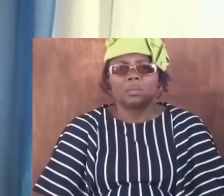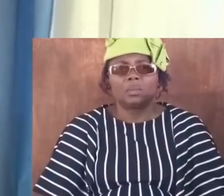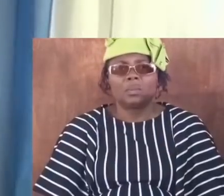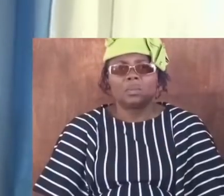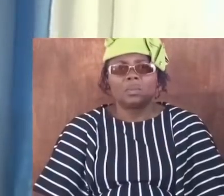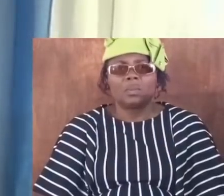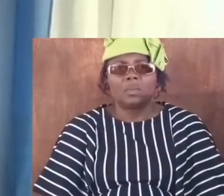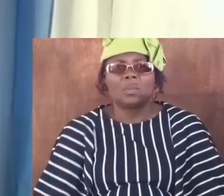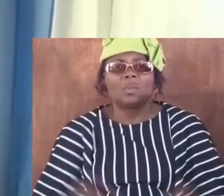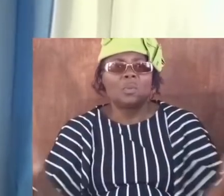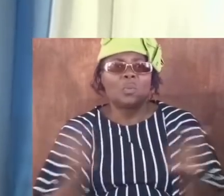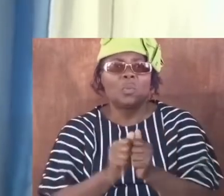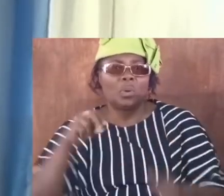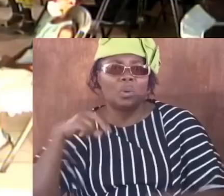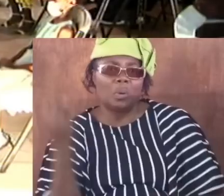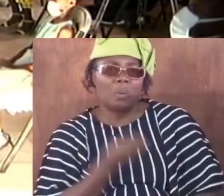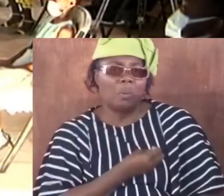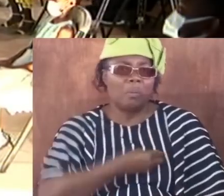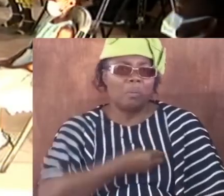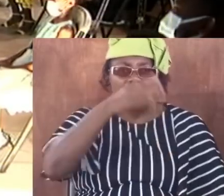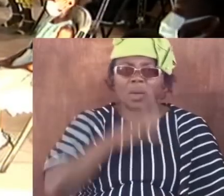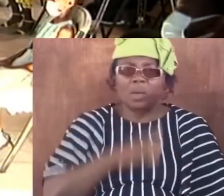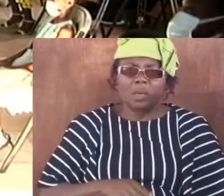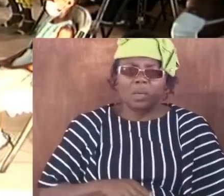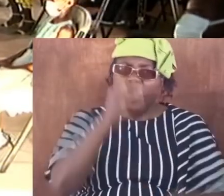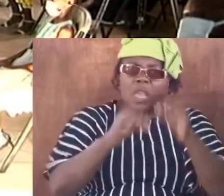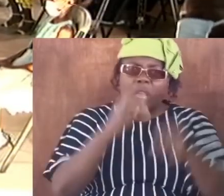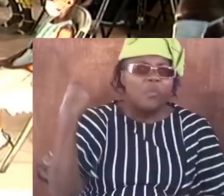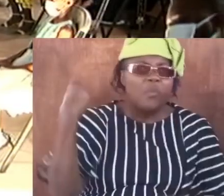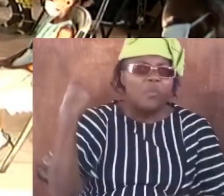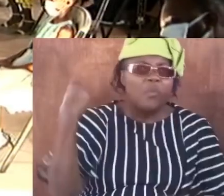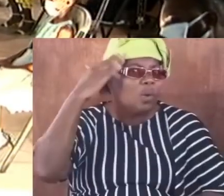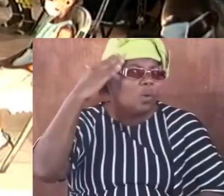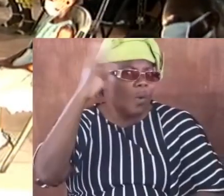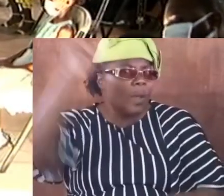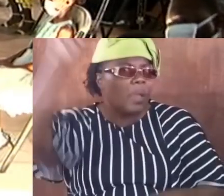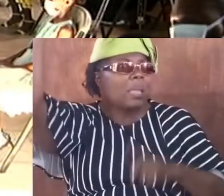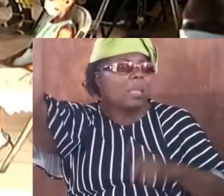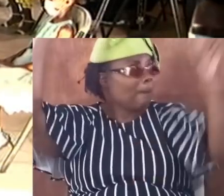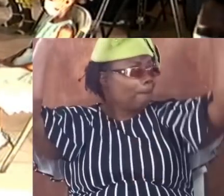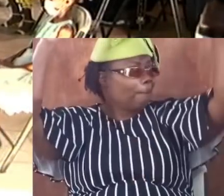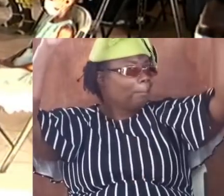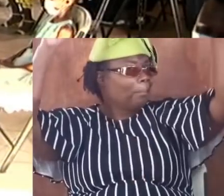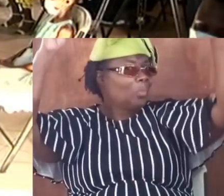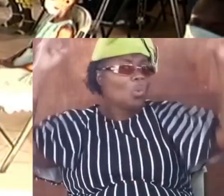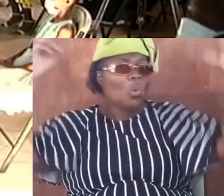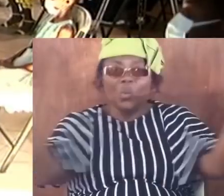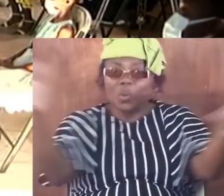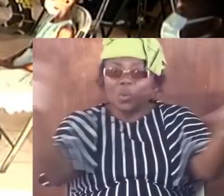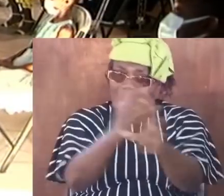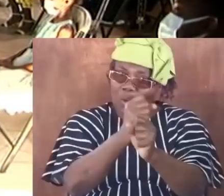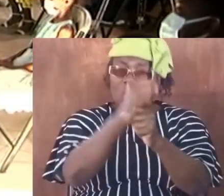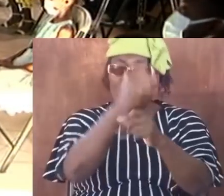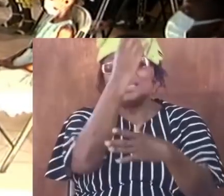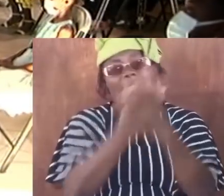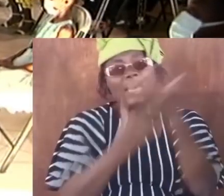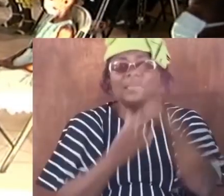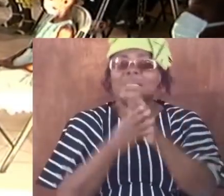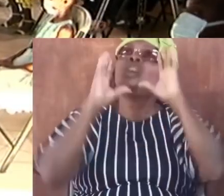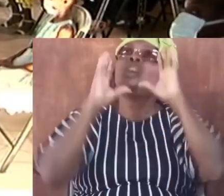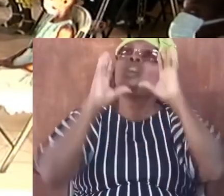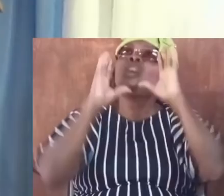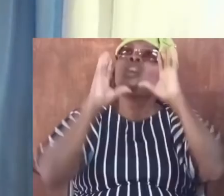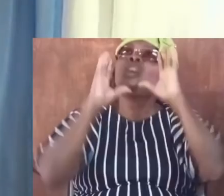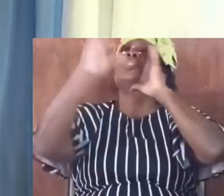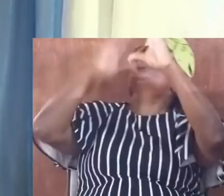God. And if we know him, we can hold his hand and shout it. And I